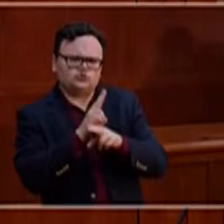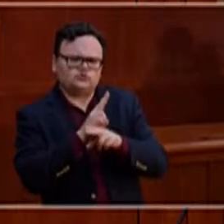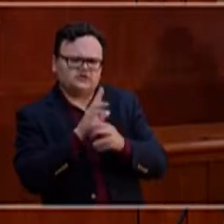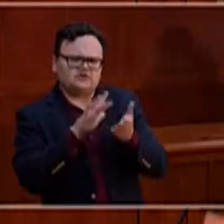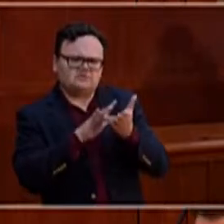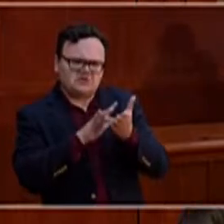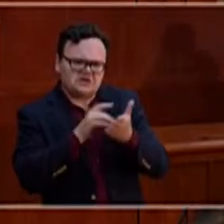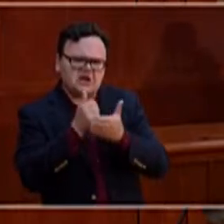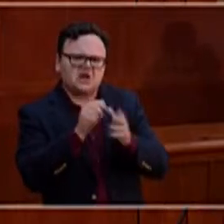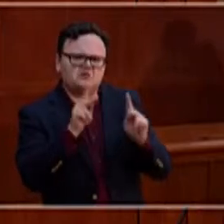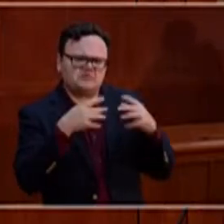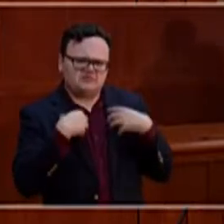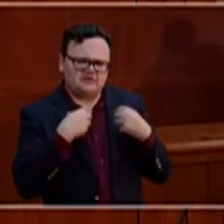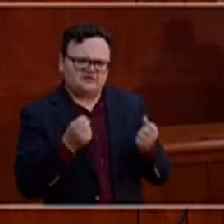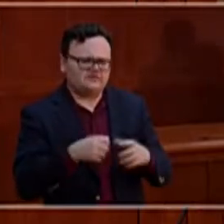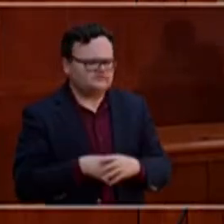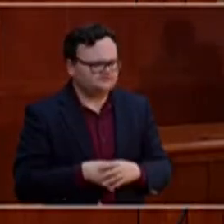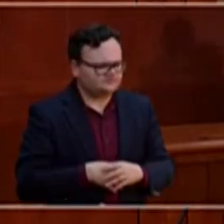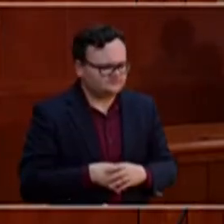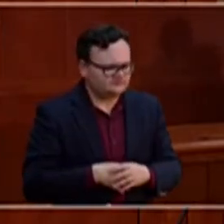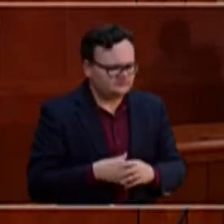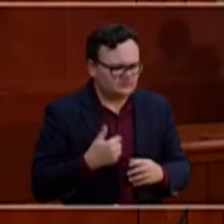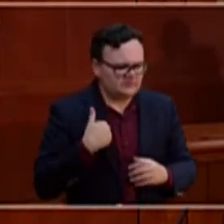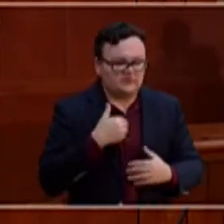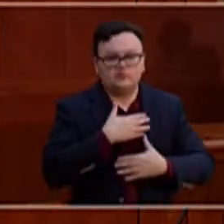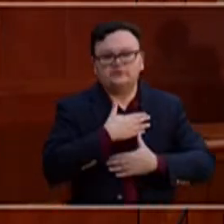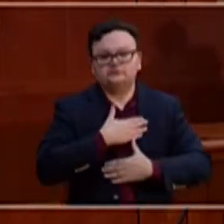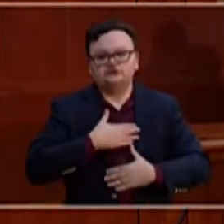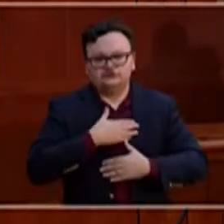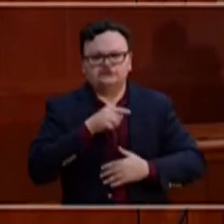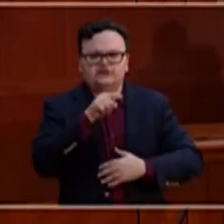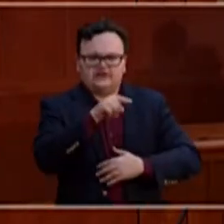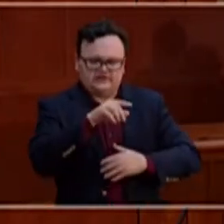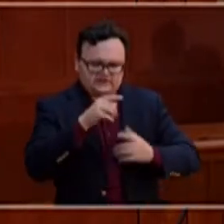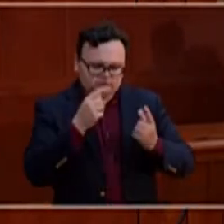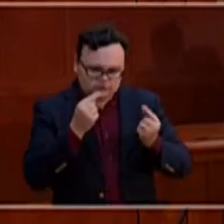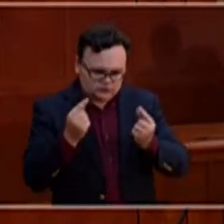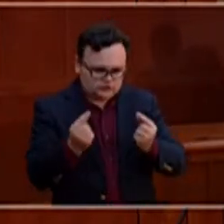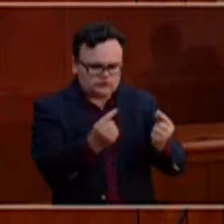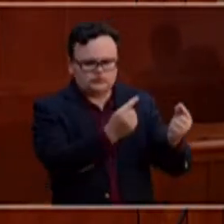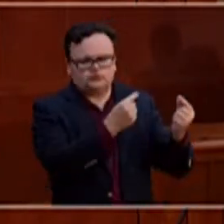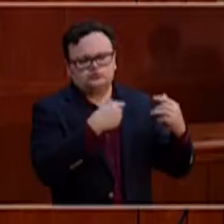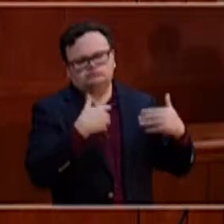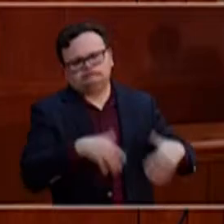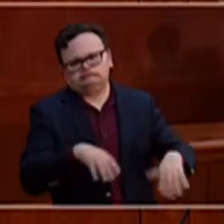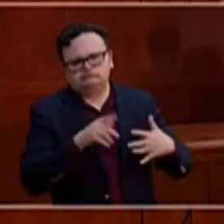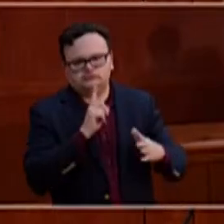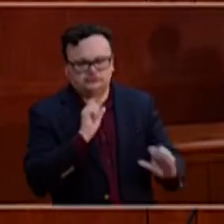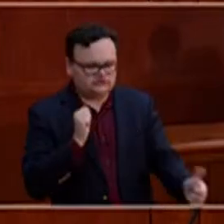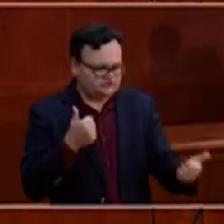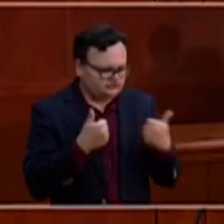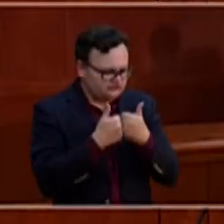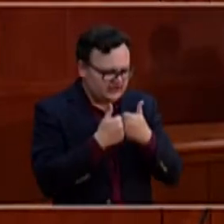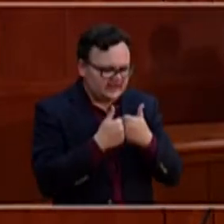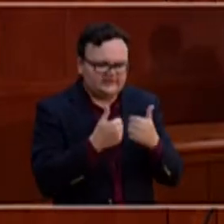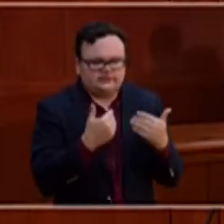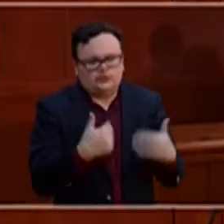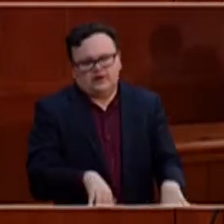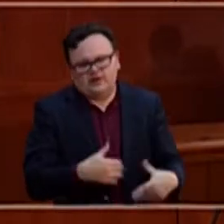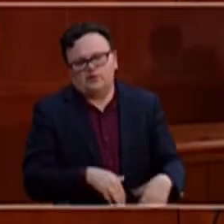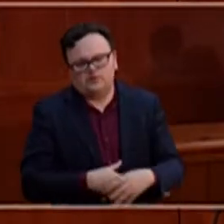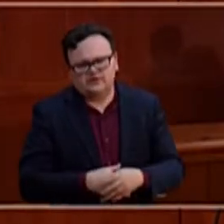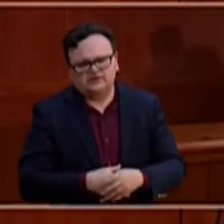Well, we appreciate, what you guys are doing. I know that this is a very challenging set of circumstances, but I think you've really risen to the occasion.